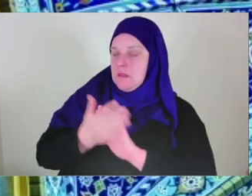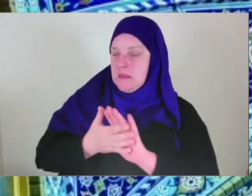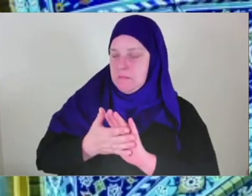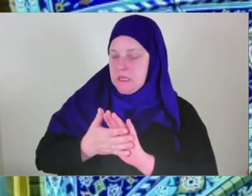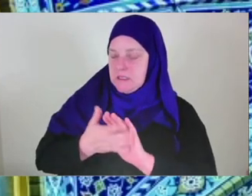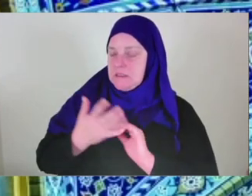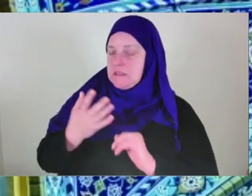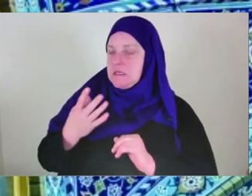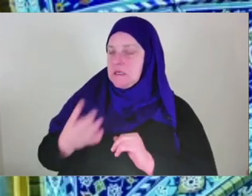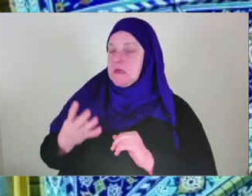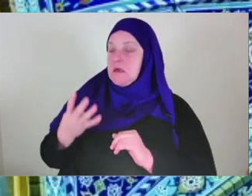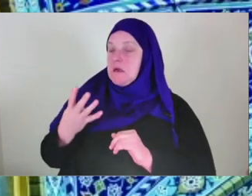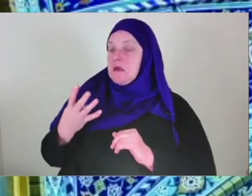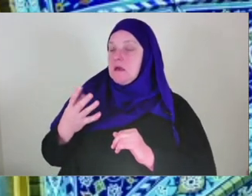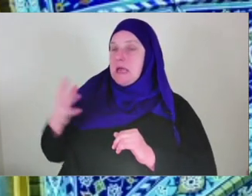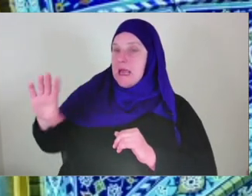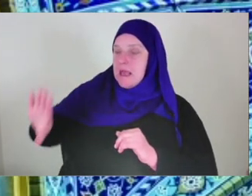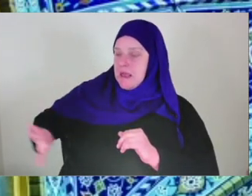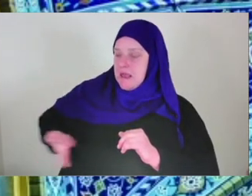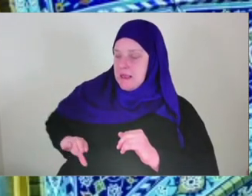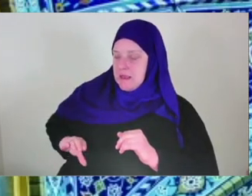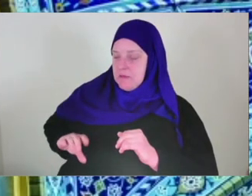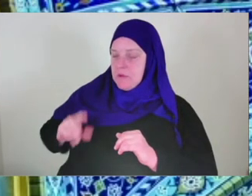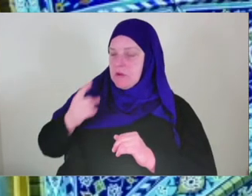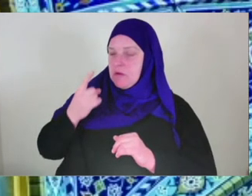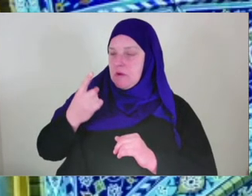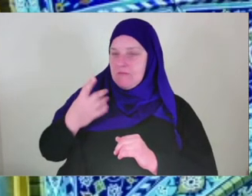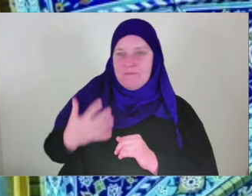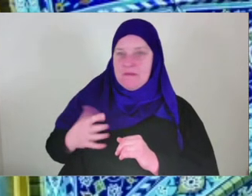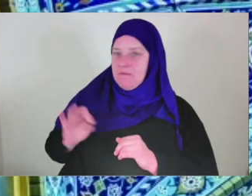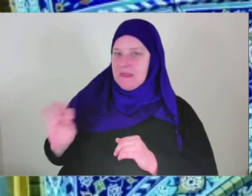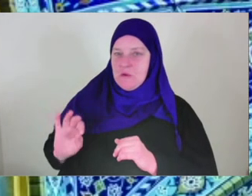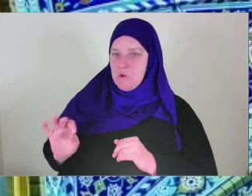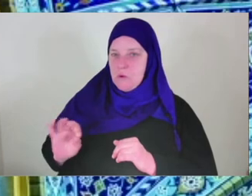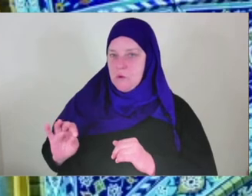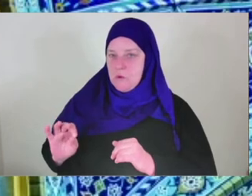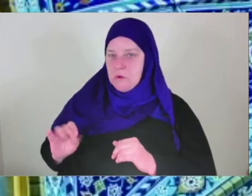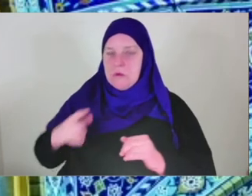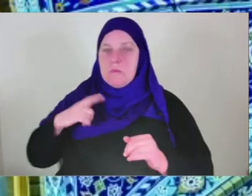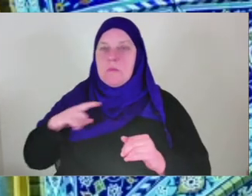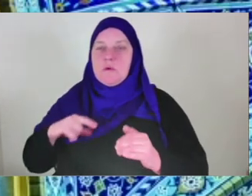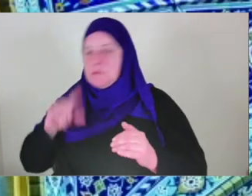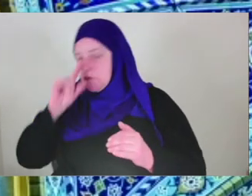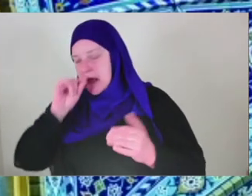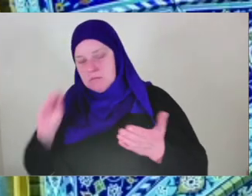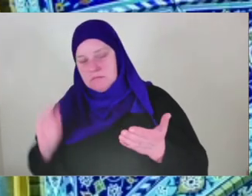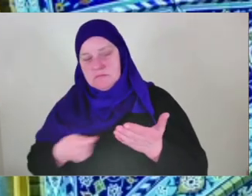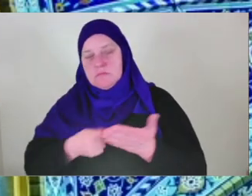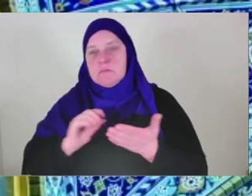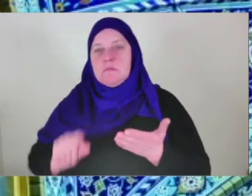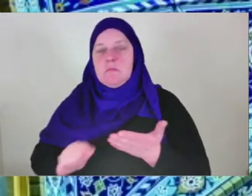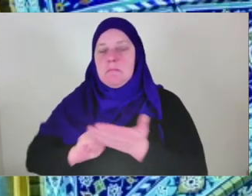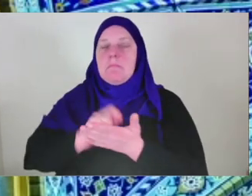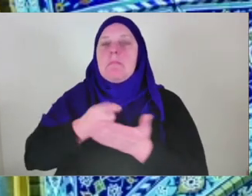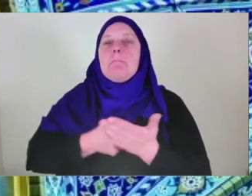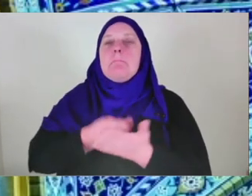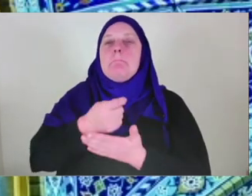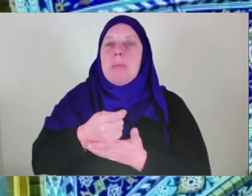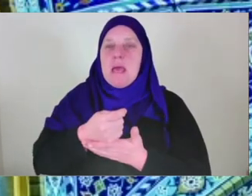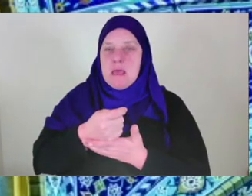years, but you can put it against your mortgage to pay it even next year's or so, and therefore you're exempt from the